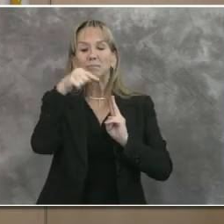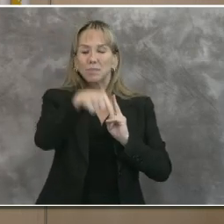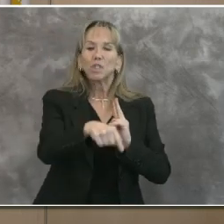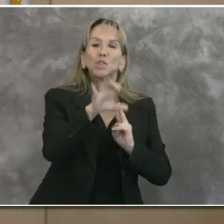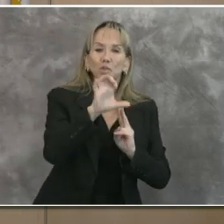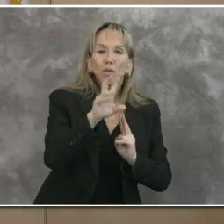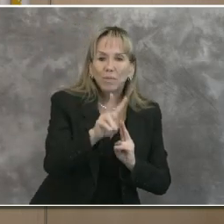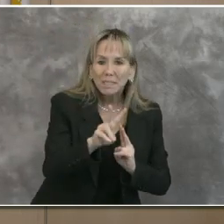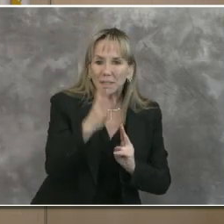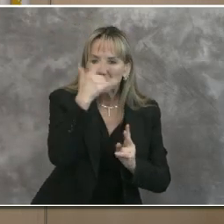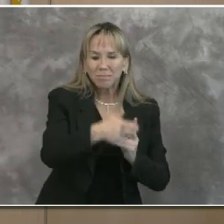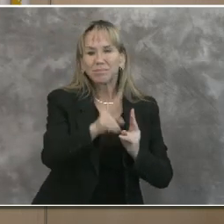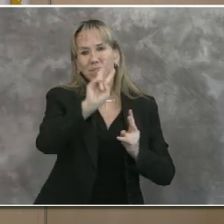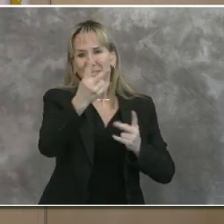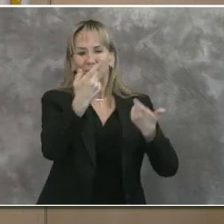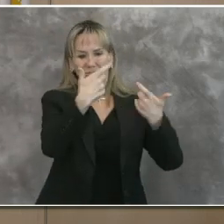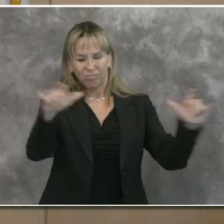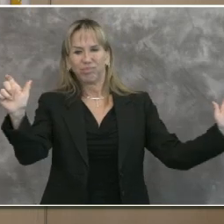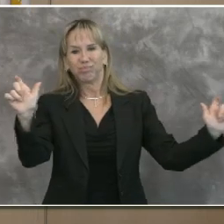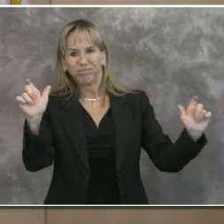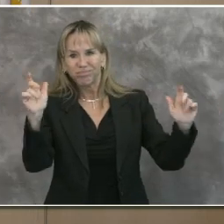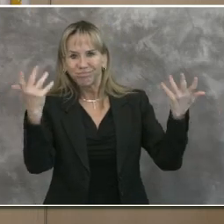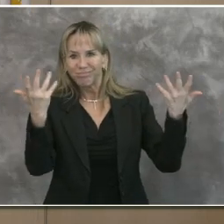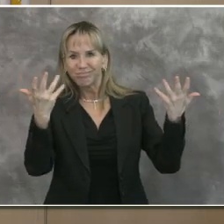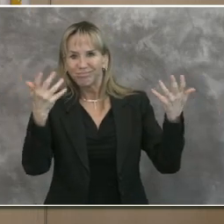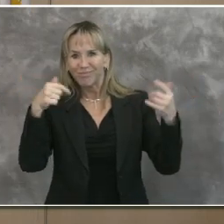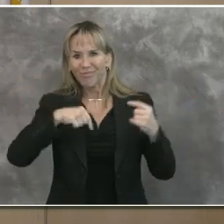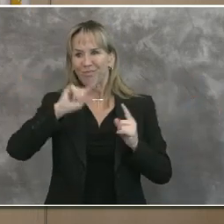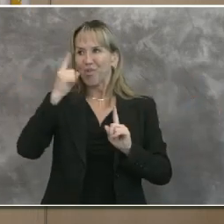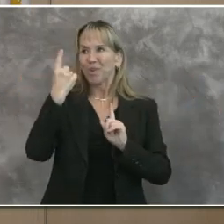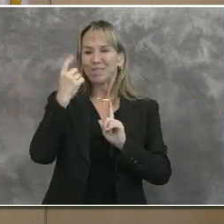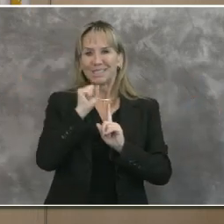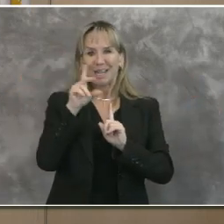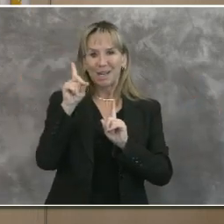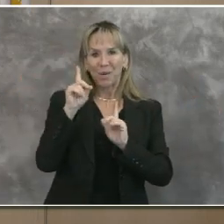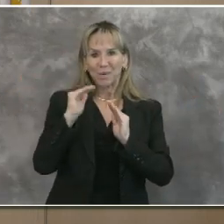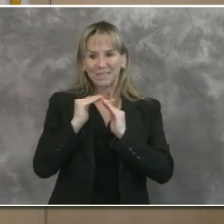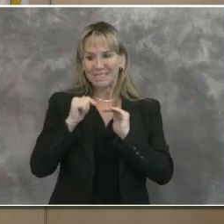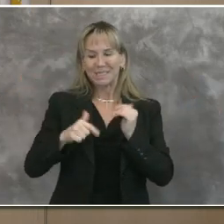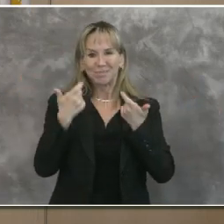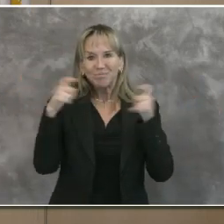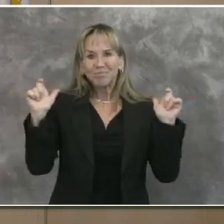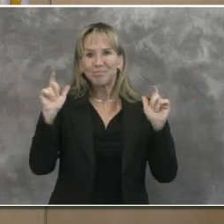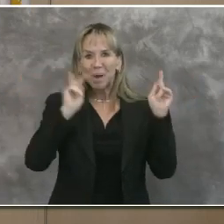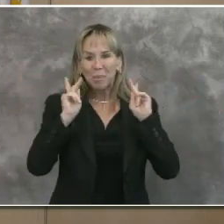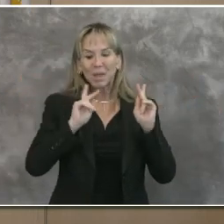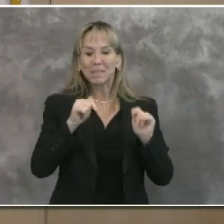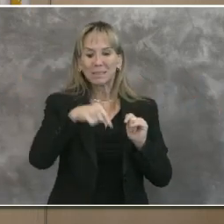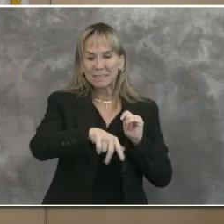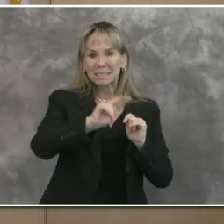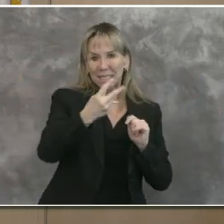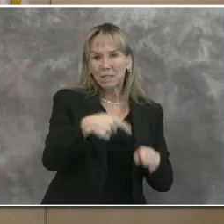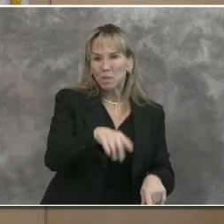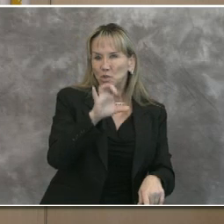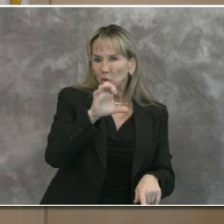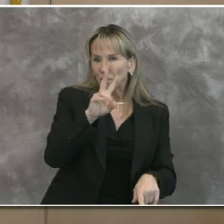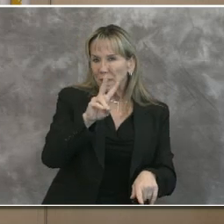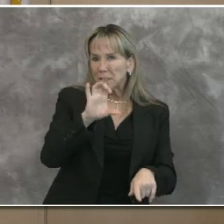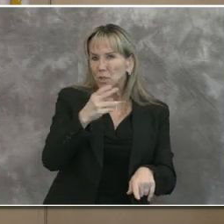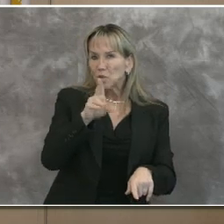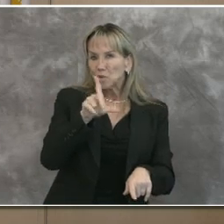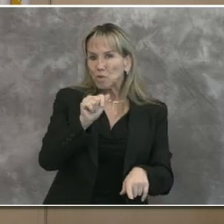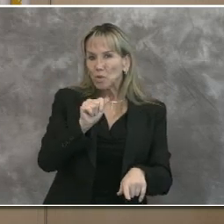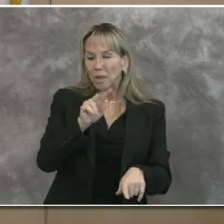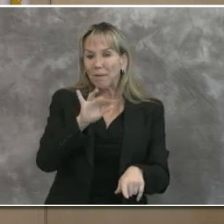to the population and the density of the population in those areas. So, and we